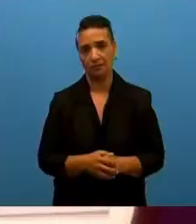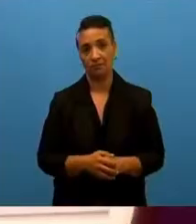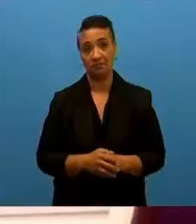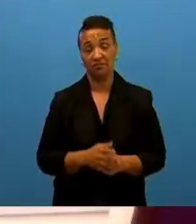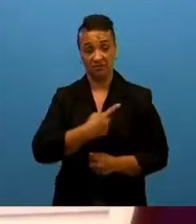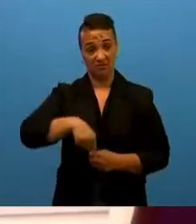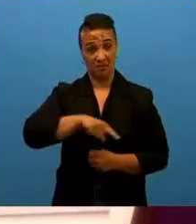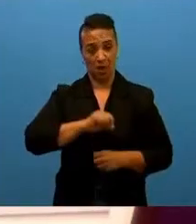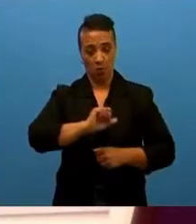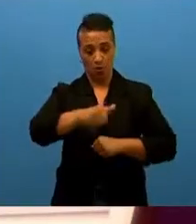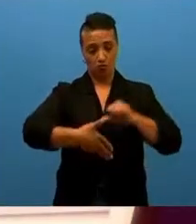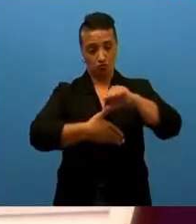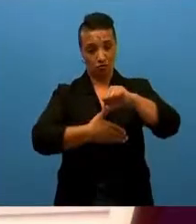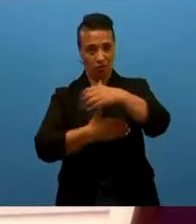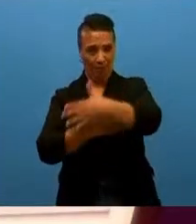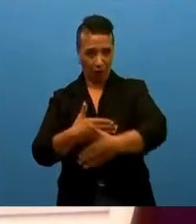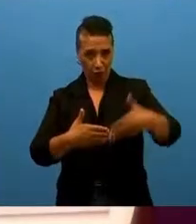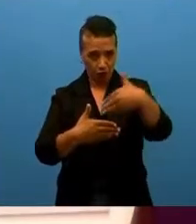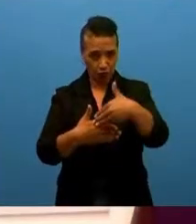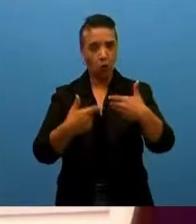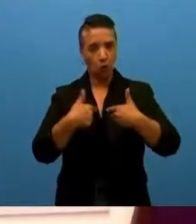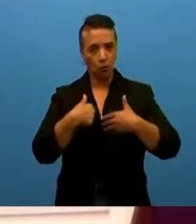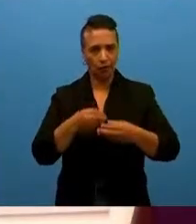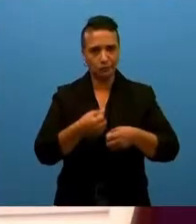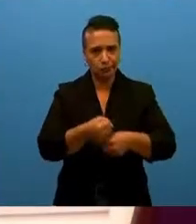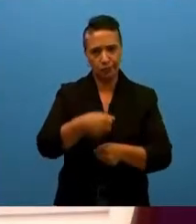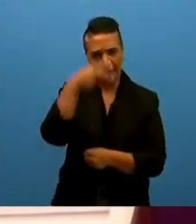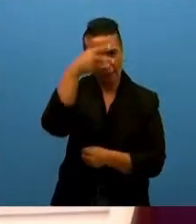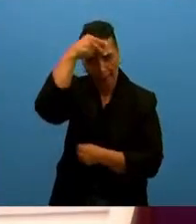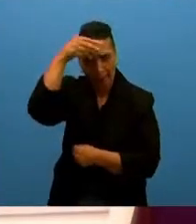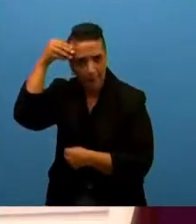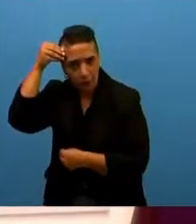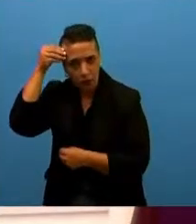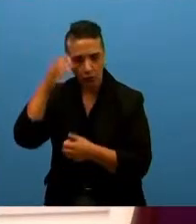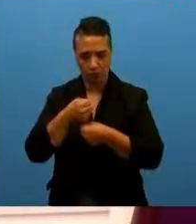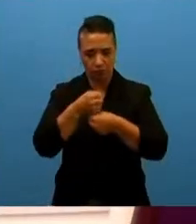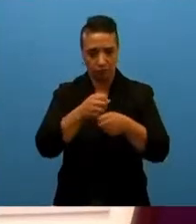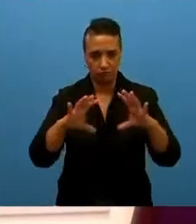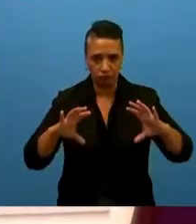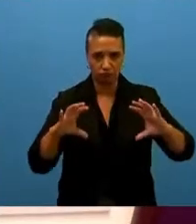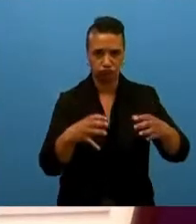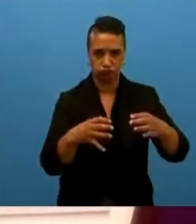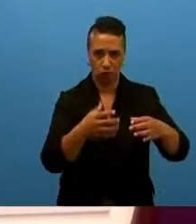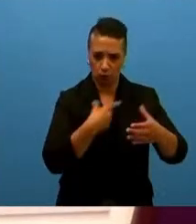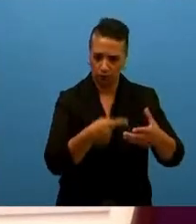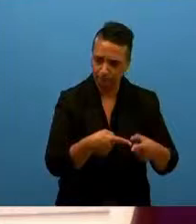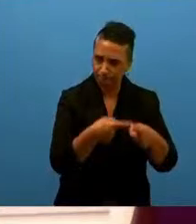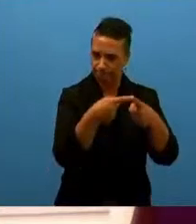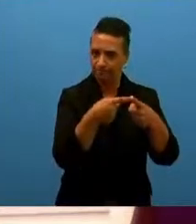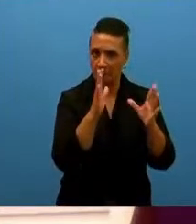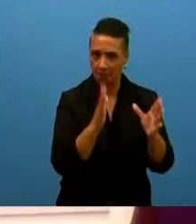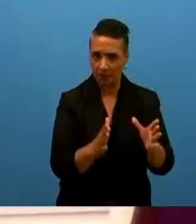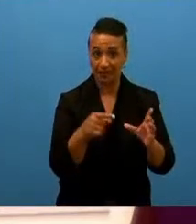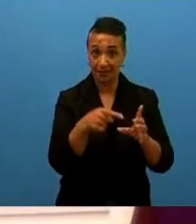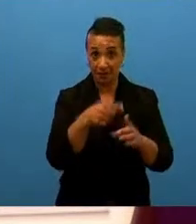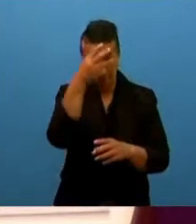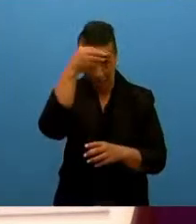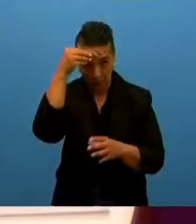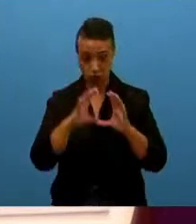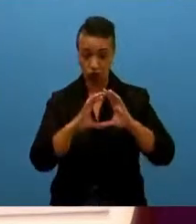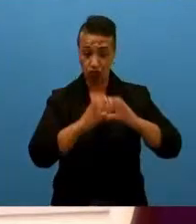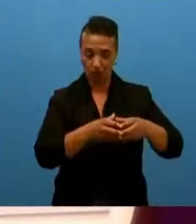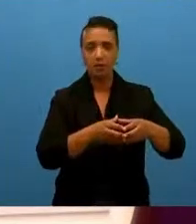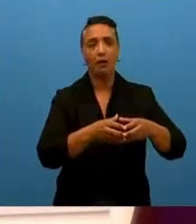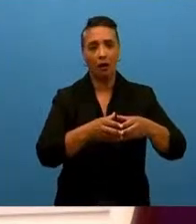the creation of the Amazonian Mechanism for Indigenous Peoples, an initiative endorsed by the